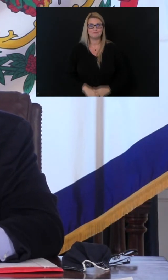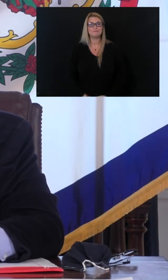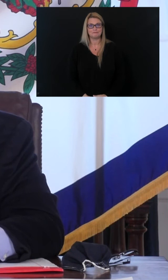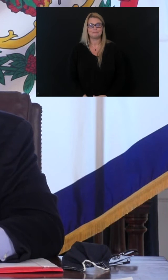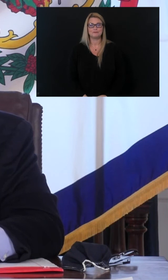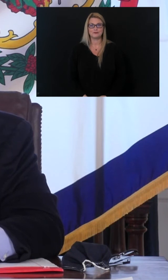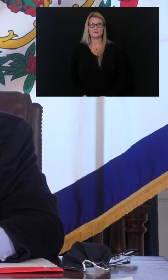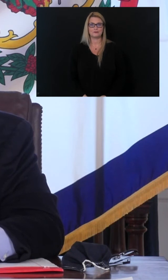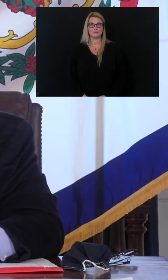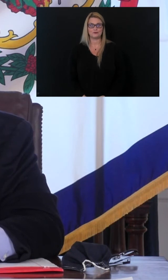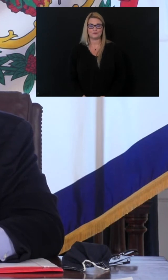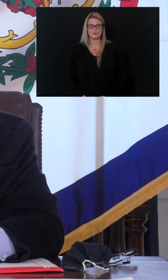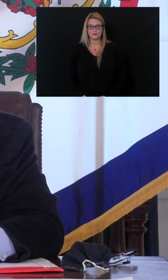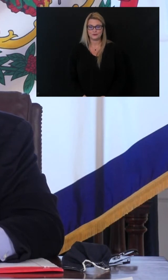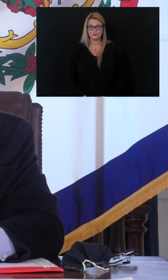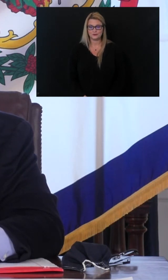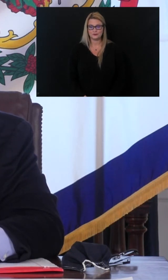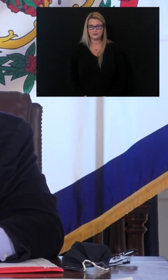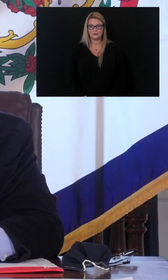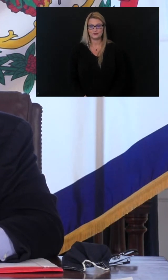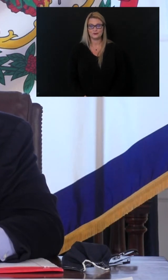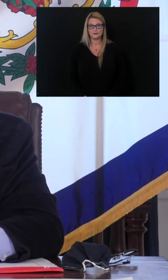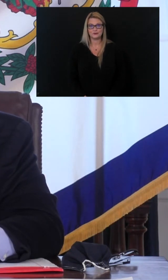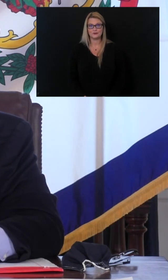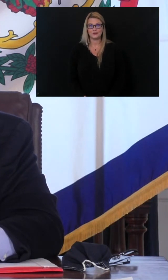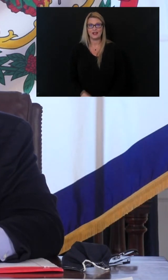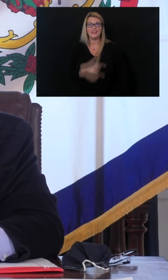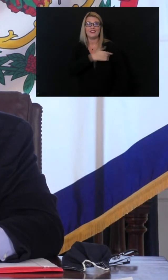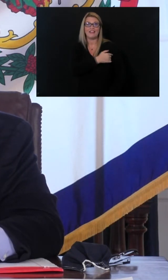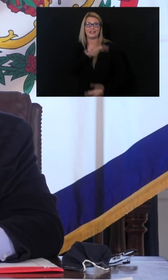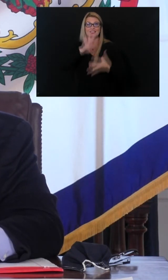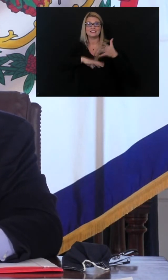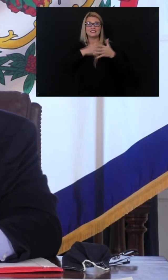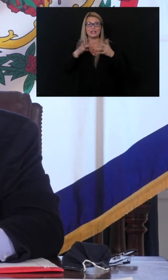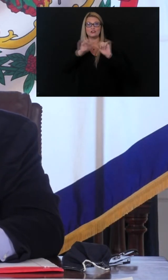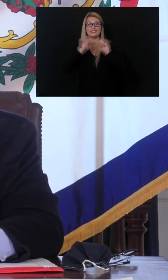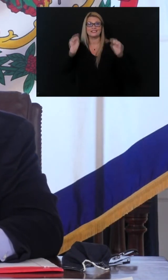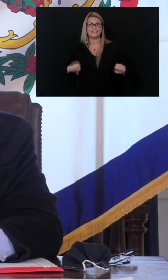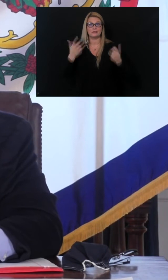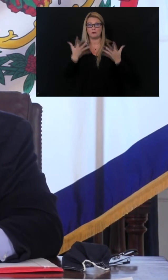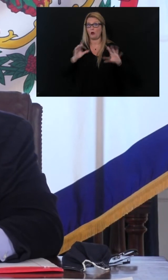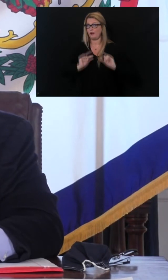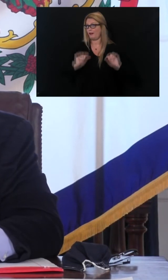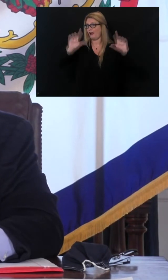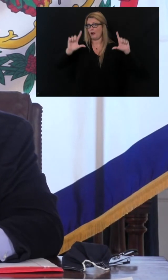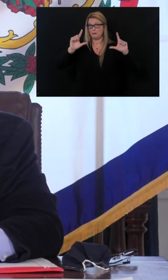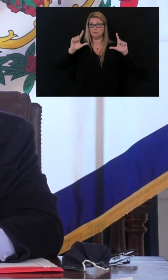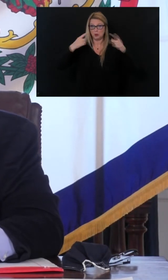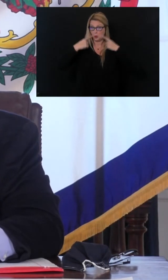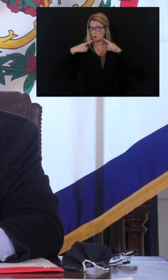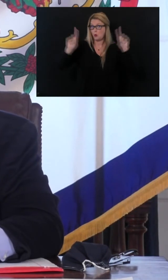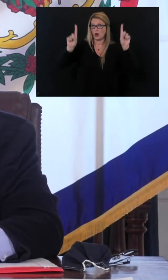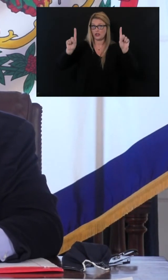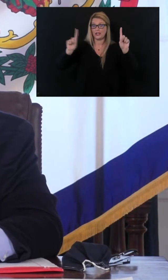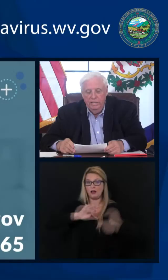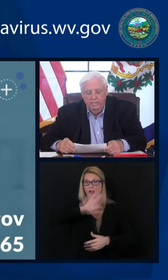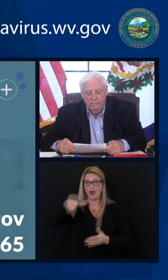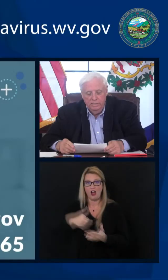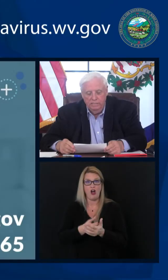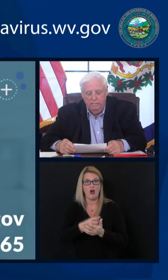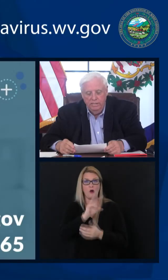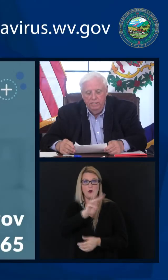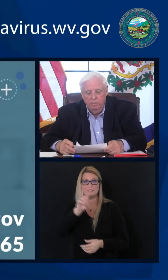You know, as far as our vaccine scheduling system that's up and everything and working, you know, all West Virginians